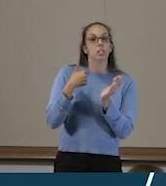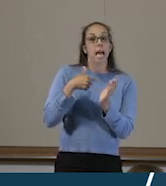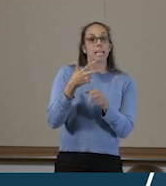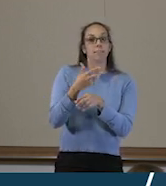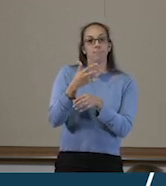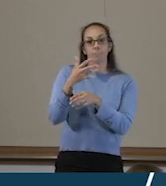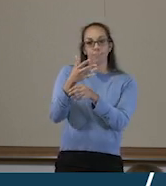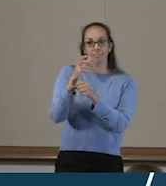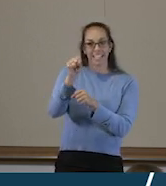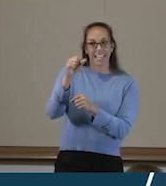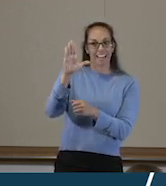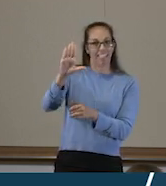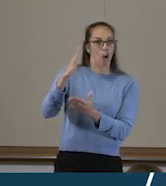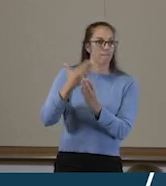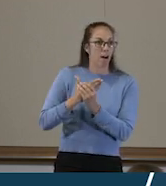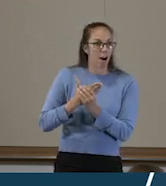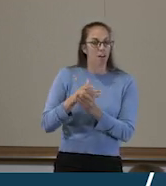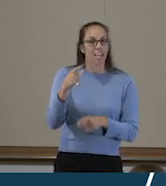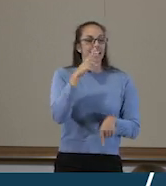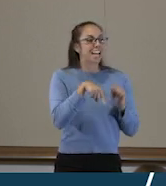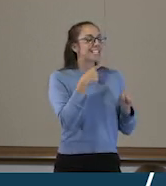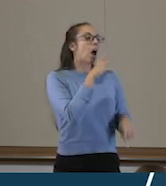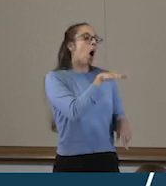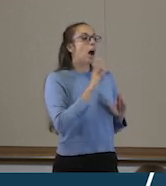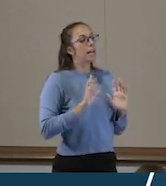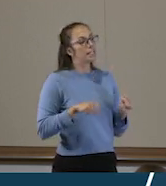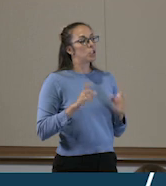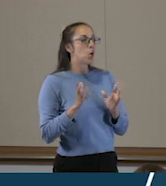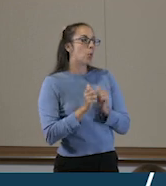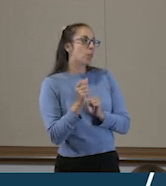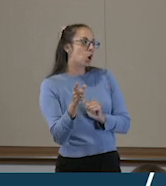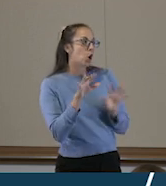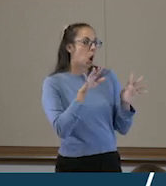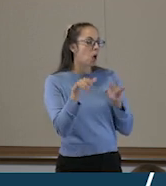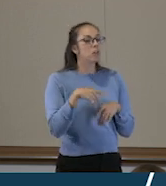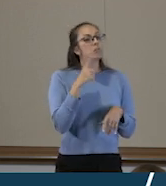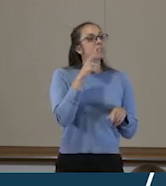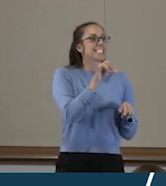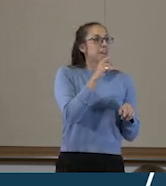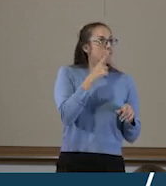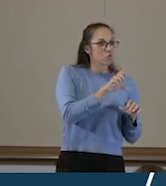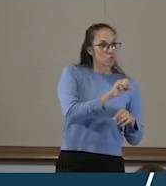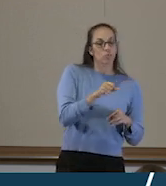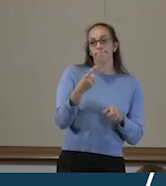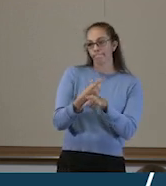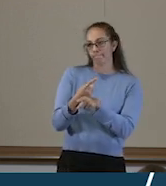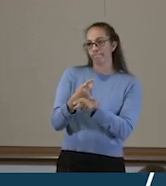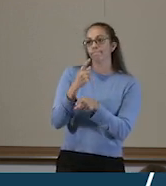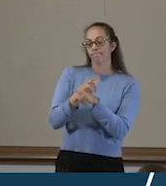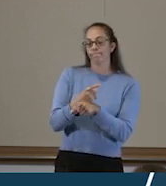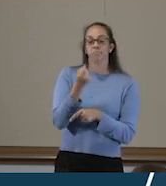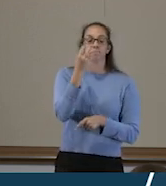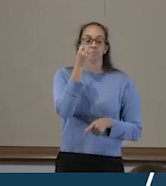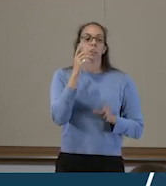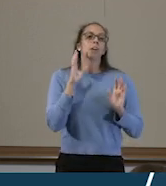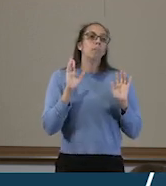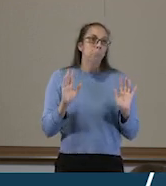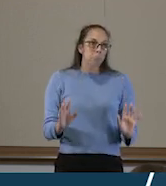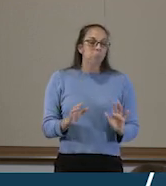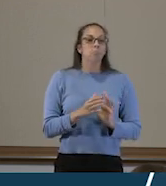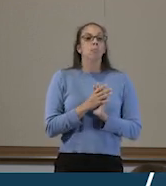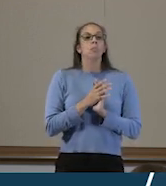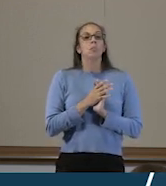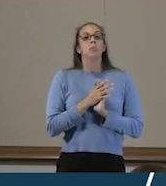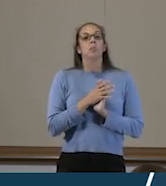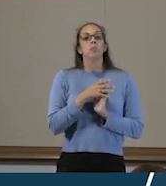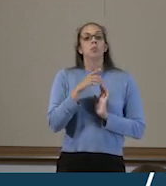Mhm. they don't say, oh, well, I have to So- talk to her. What about So things like Social right, Security? right. Okay. So you can